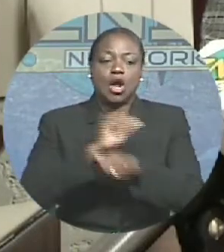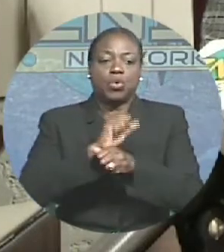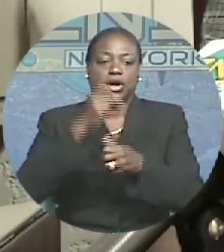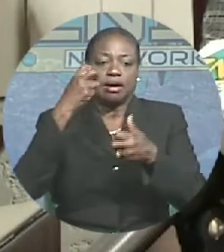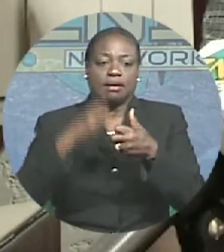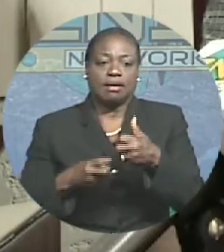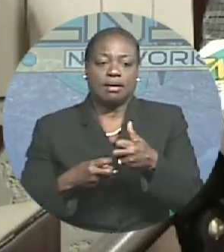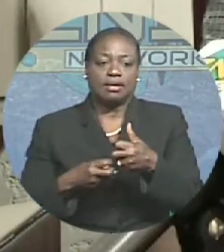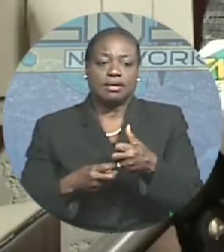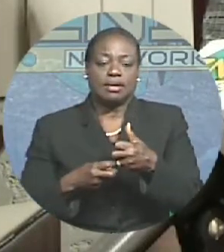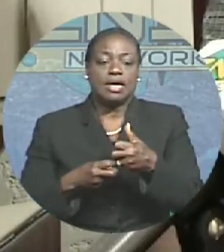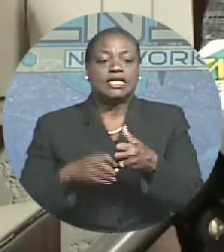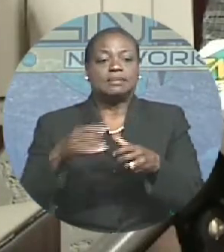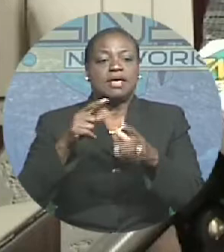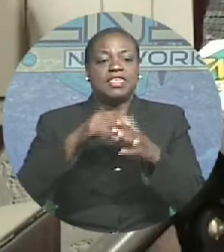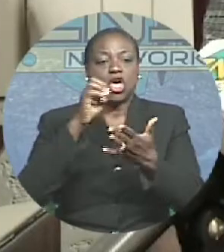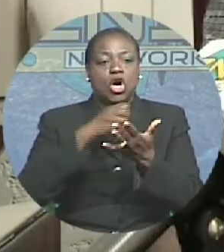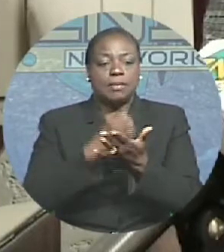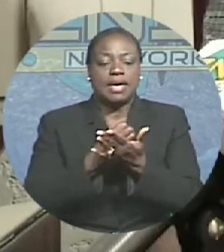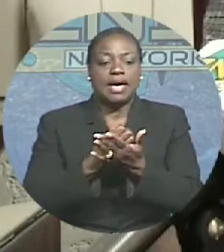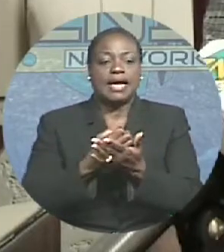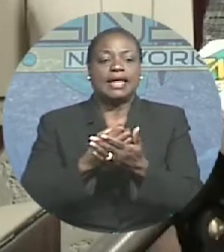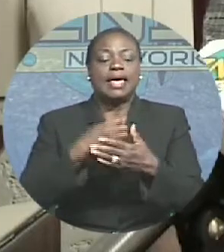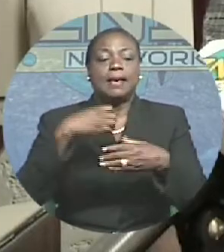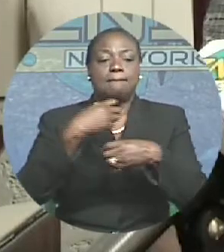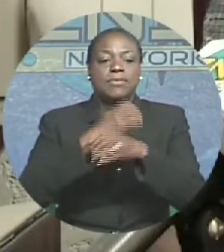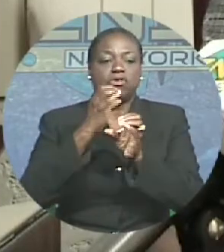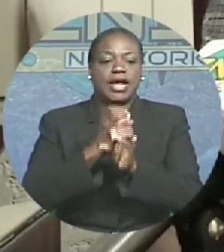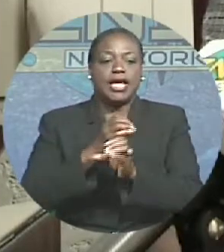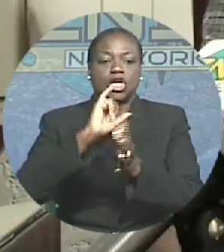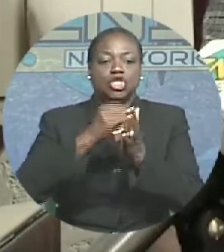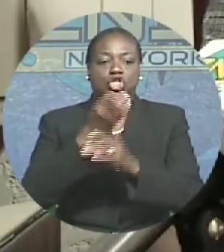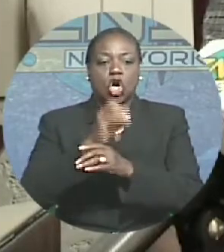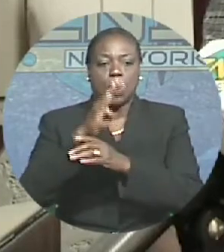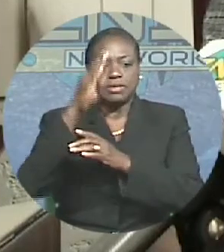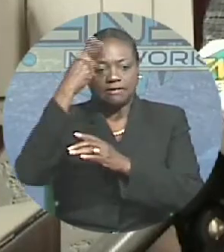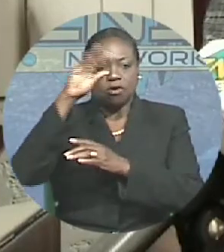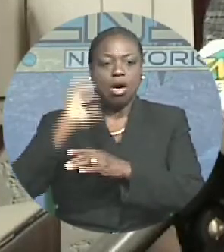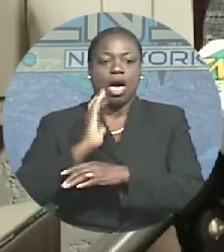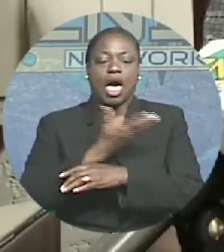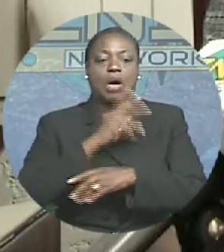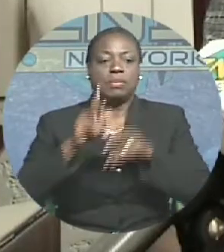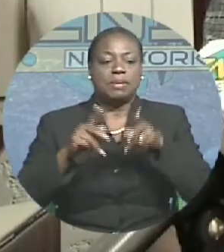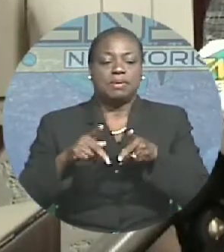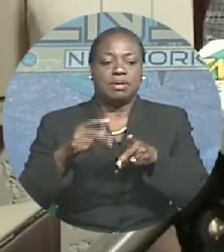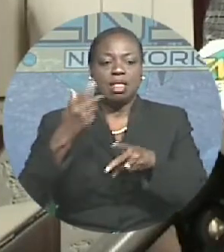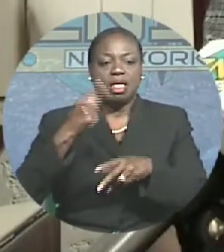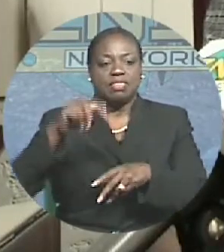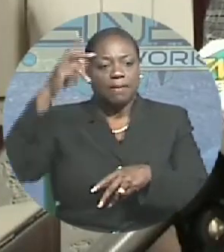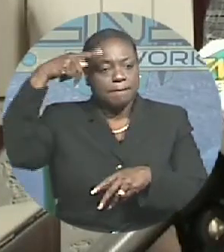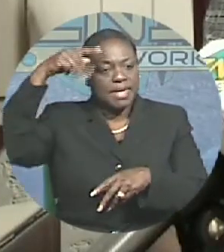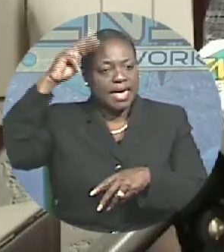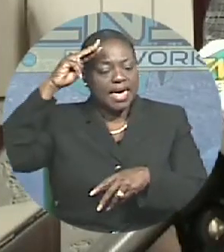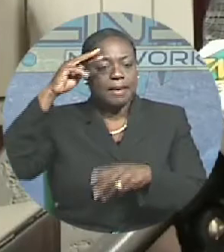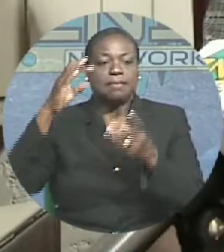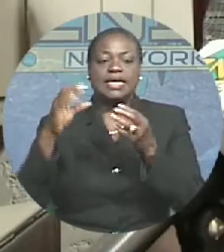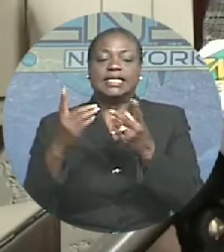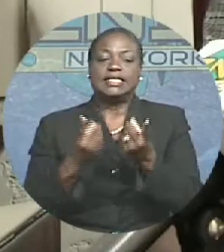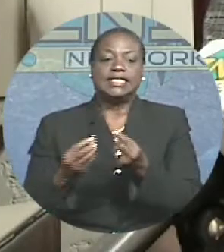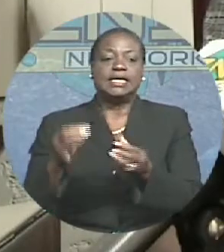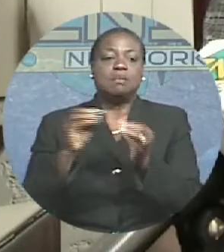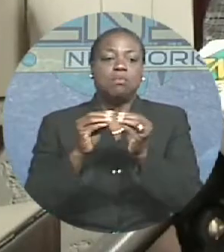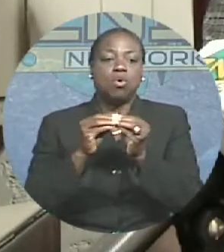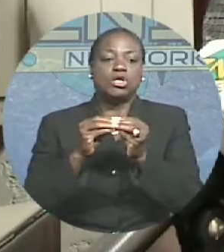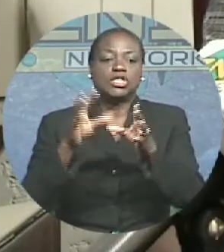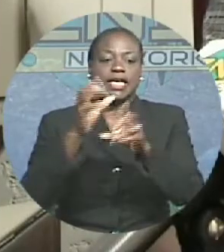in stimulating the economy and creating jobs for our people. The Prime Minister has done more to get new direct investment